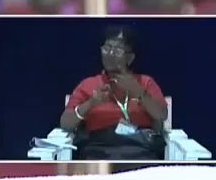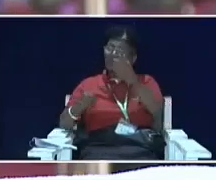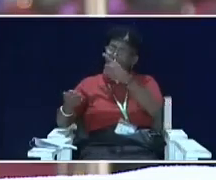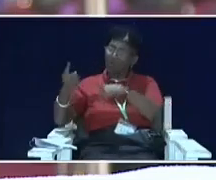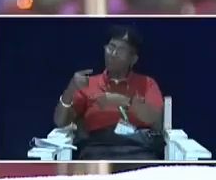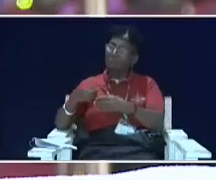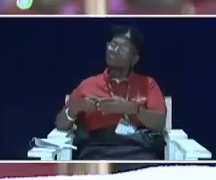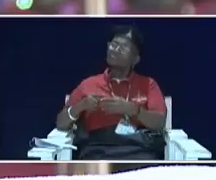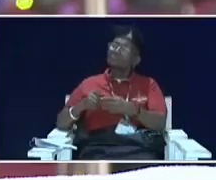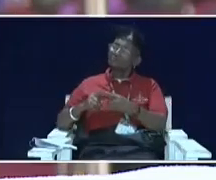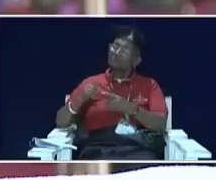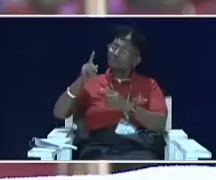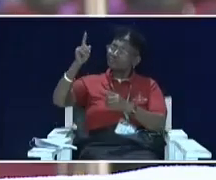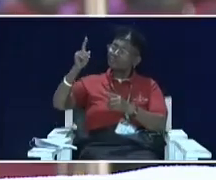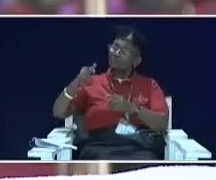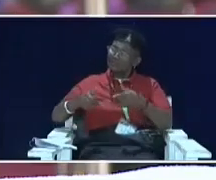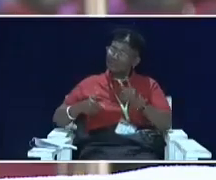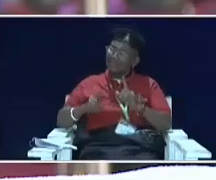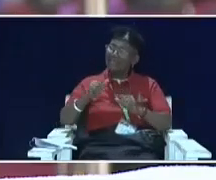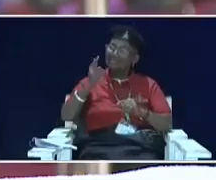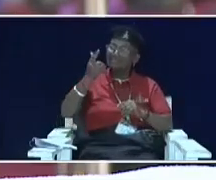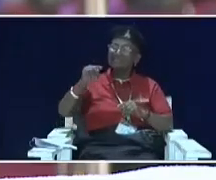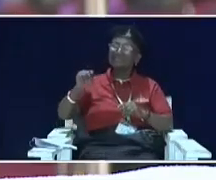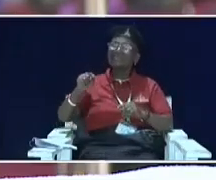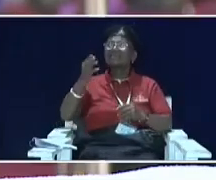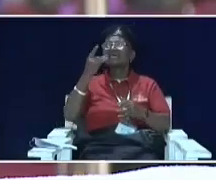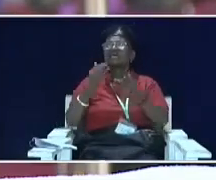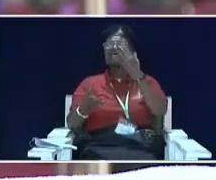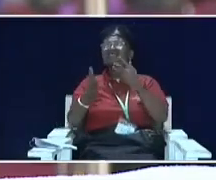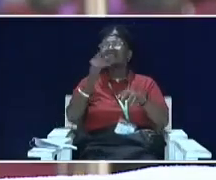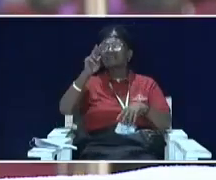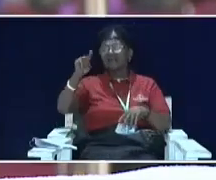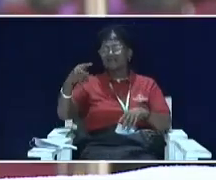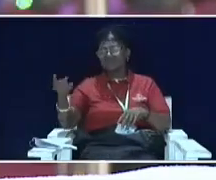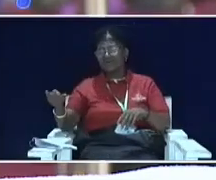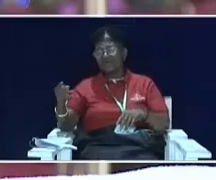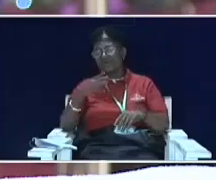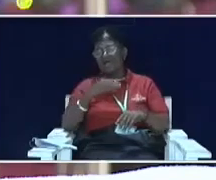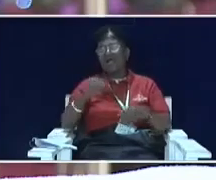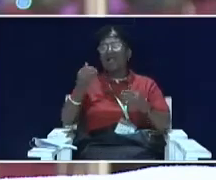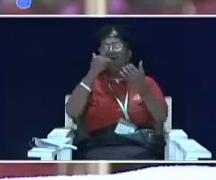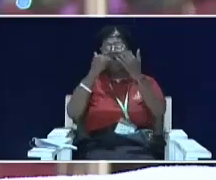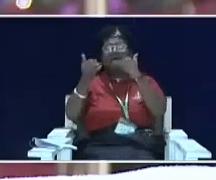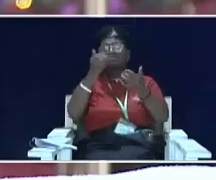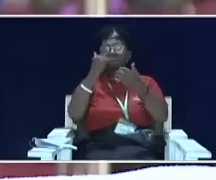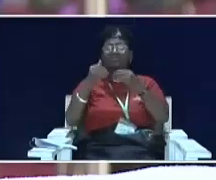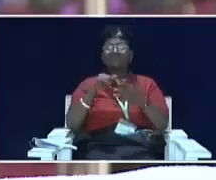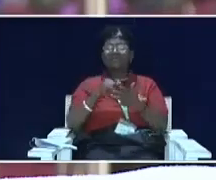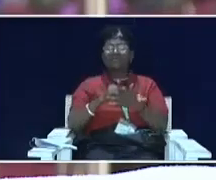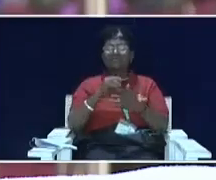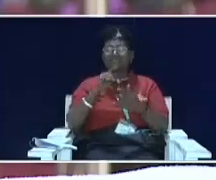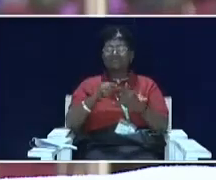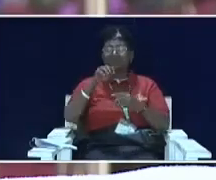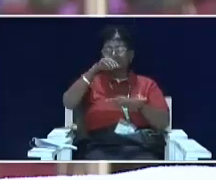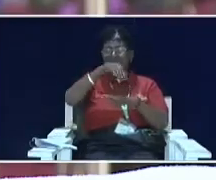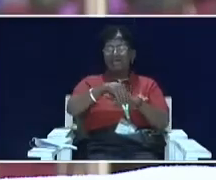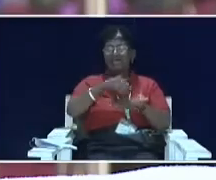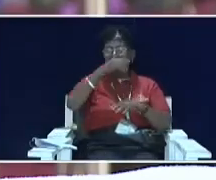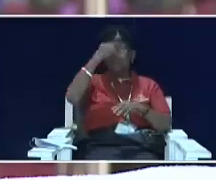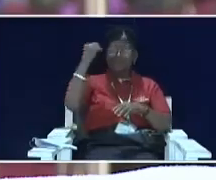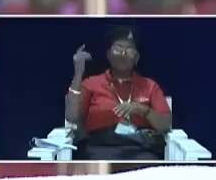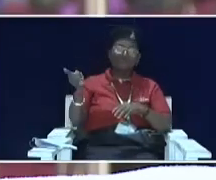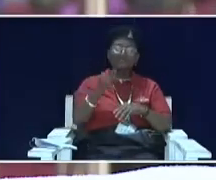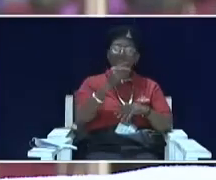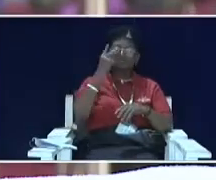let the fire fall and consume it tonight." You see, because the Bible says